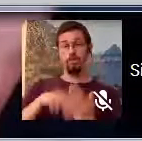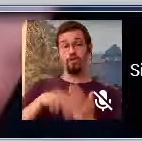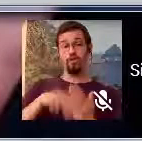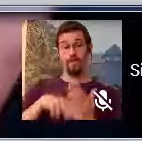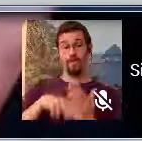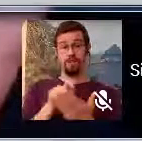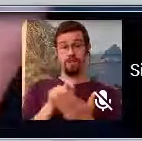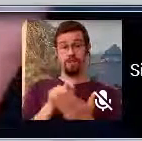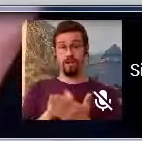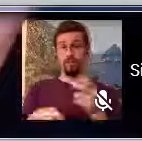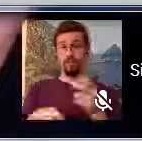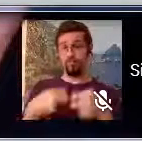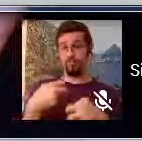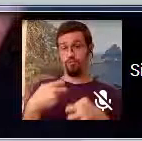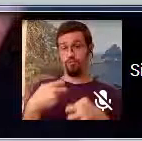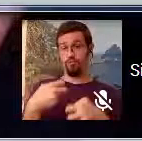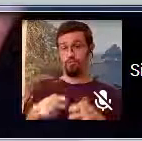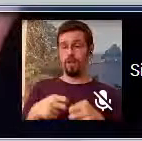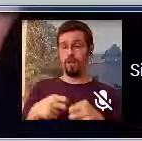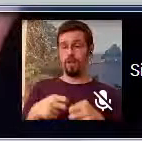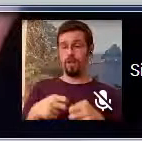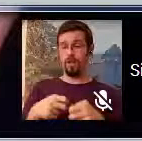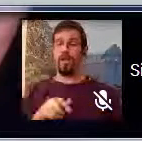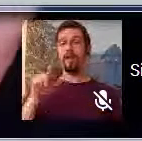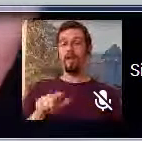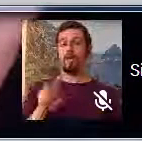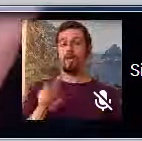lower verbal skills. Next slide.